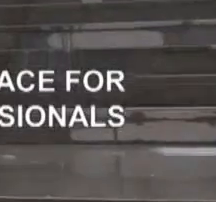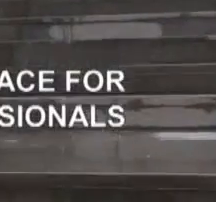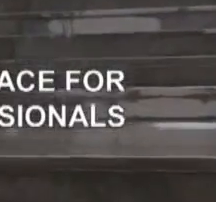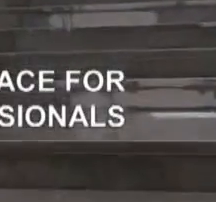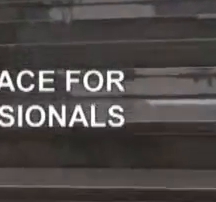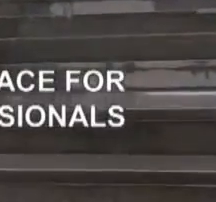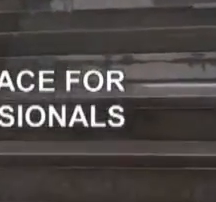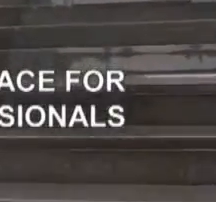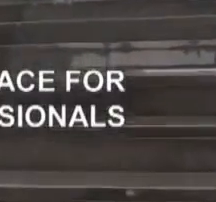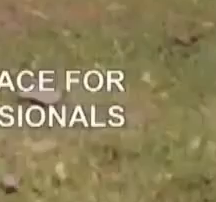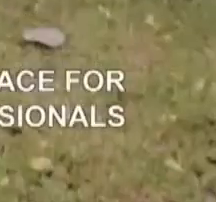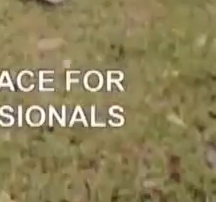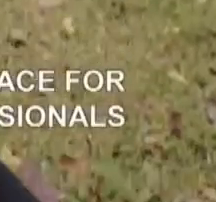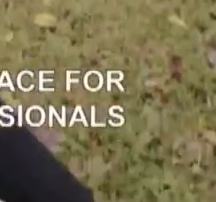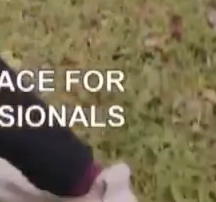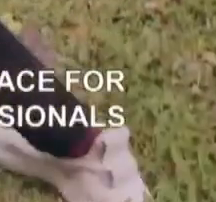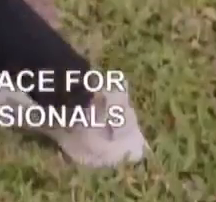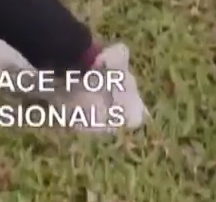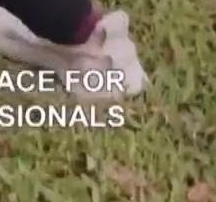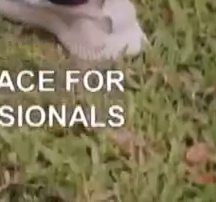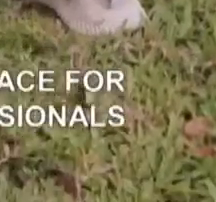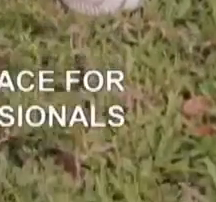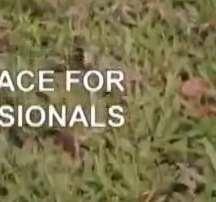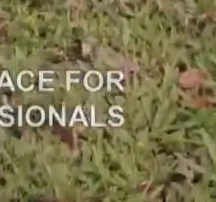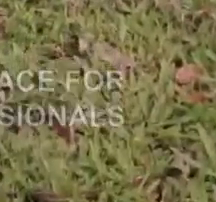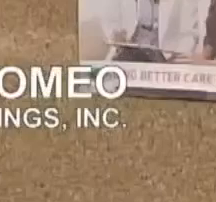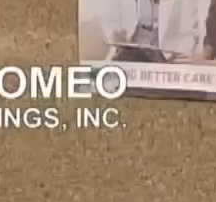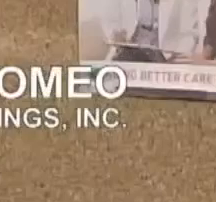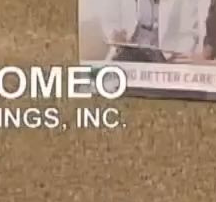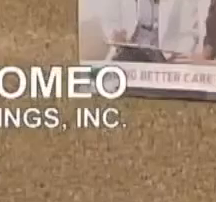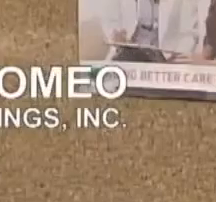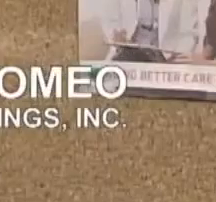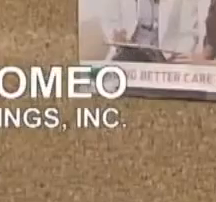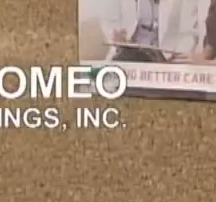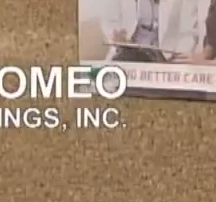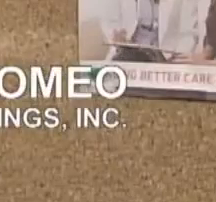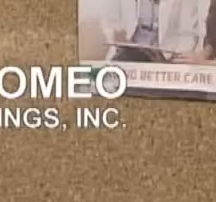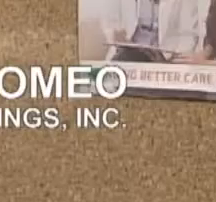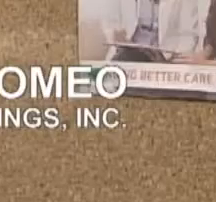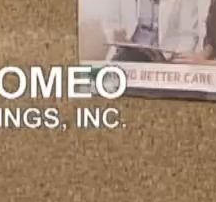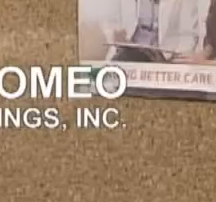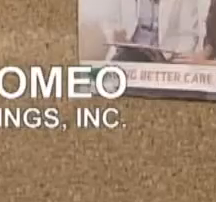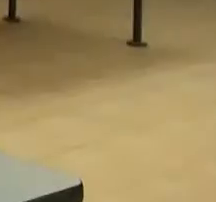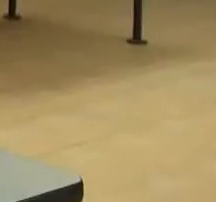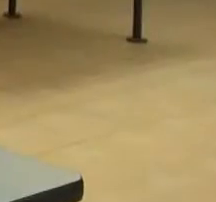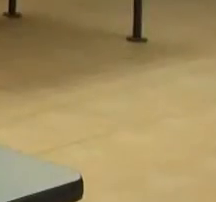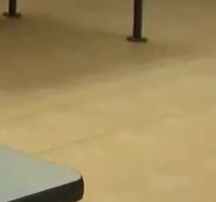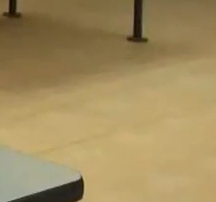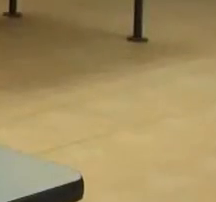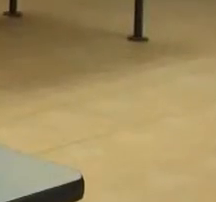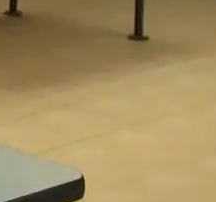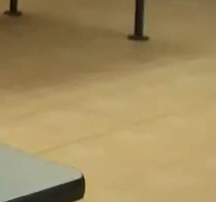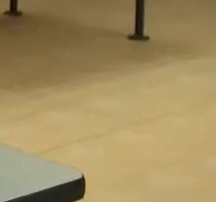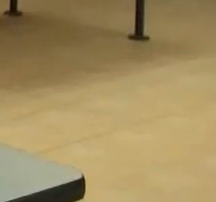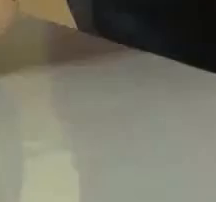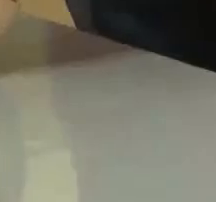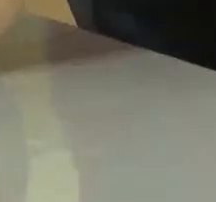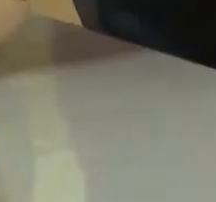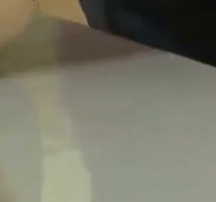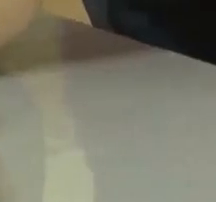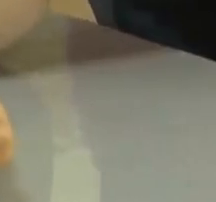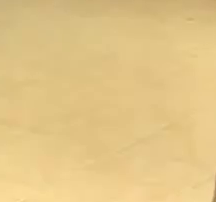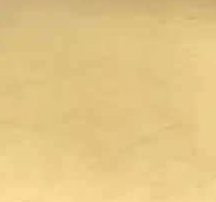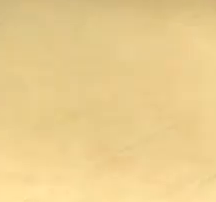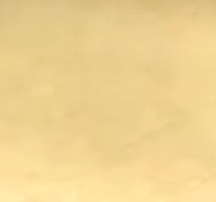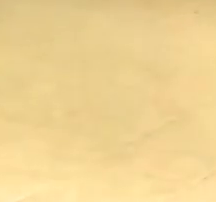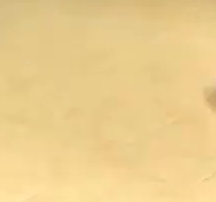flexibility, they look for consistency, predictability in their lives. We'd like to continue to push with the schools, and we're working with quite a few of the